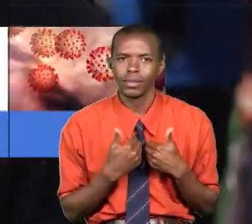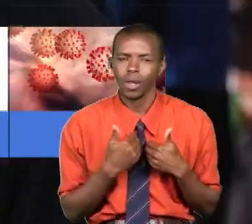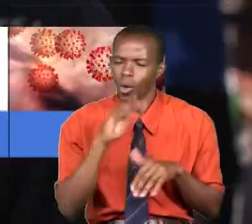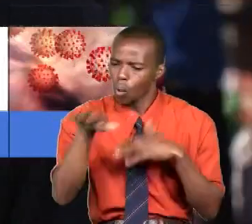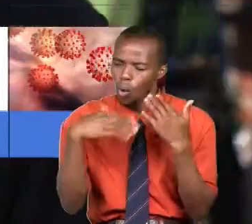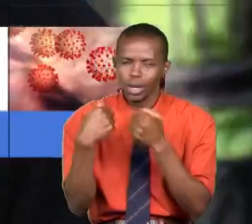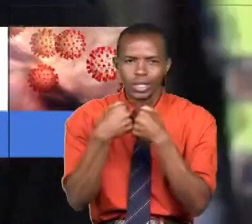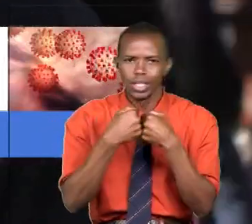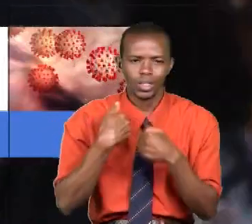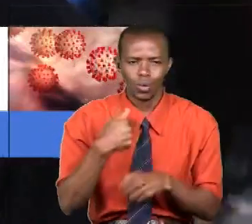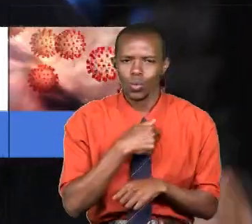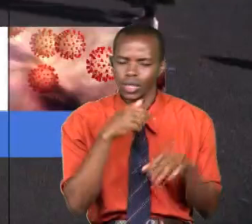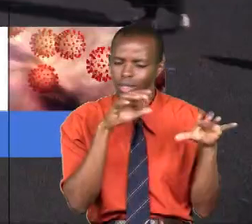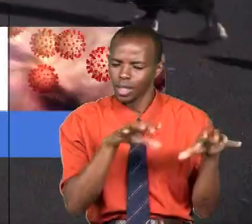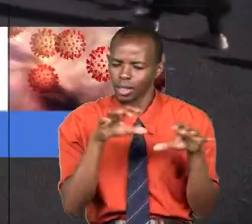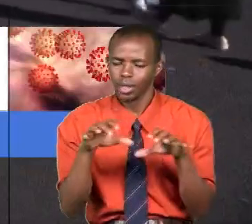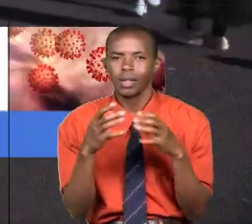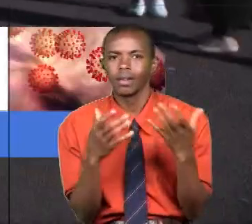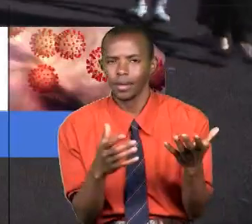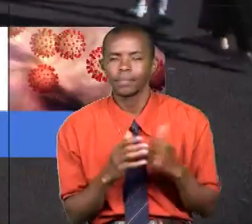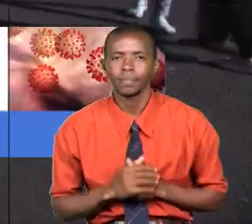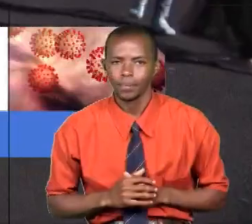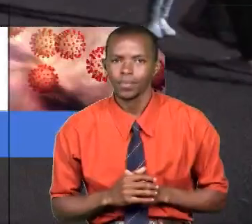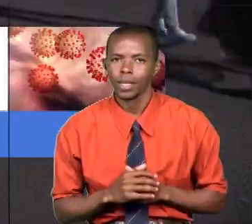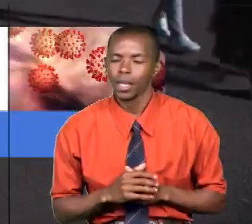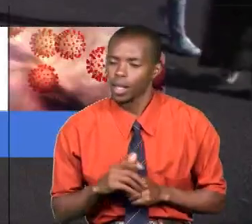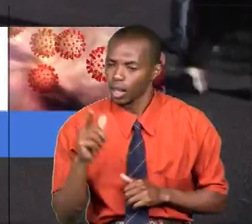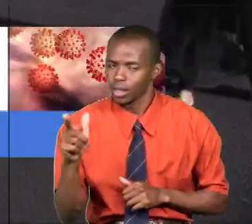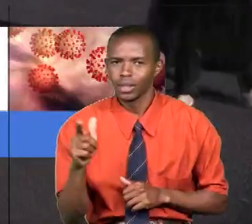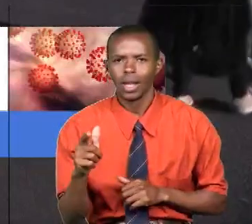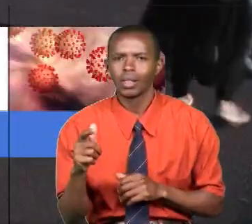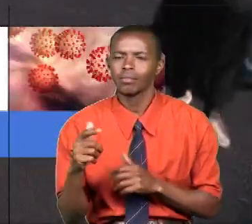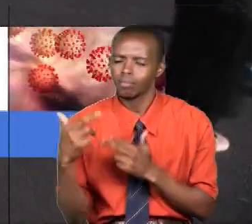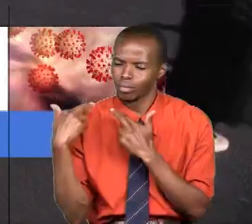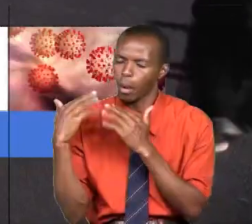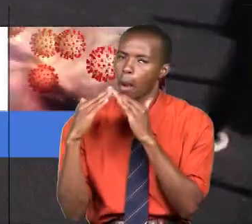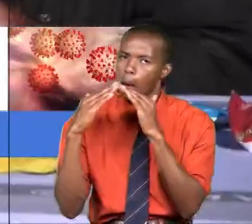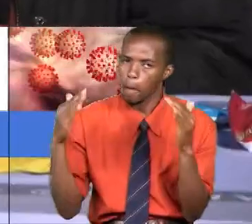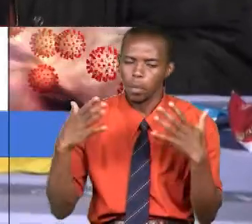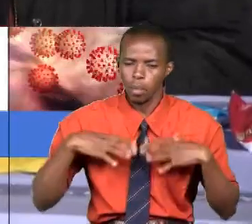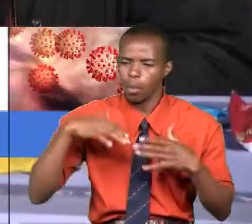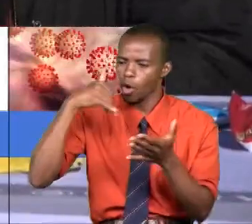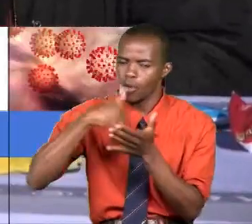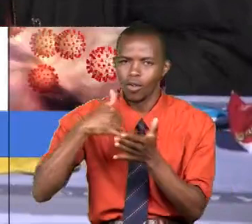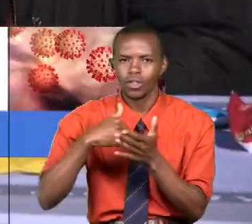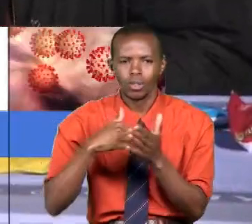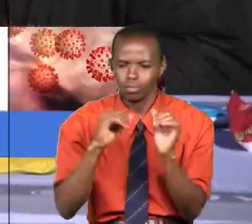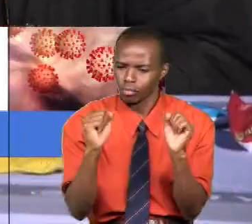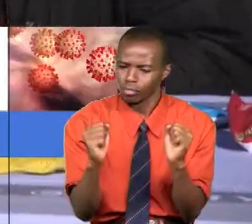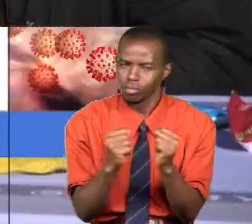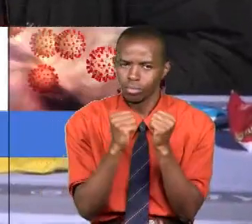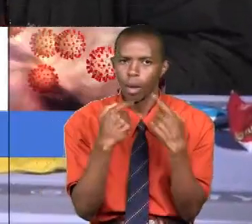the challenges which really suffer me here. This has been a monumental task for all those involved in the resettlement effort. But the chance to